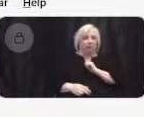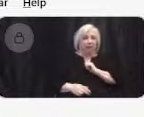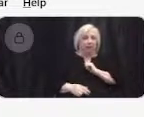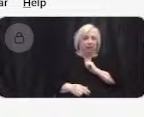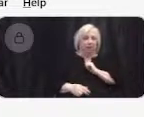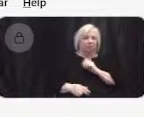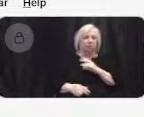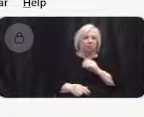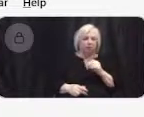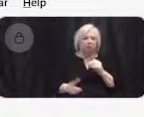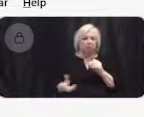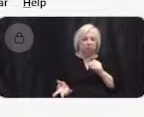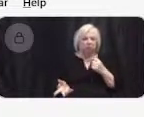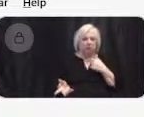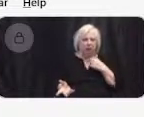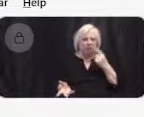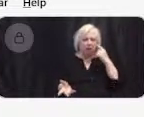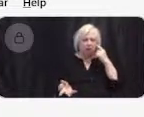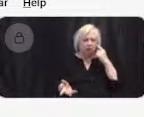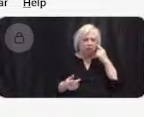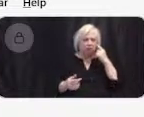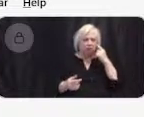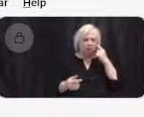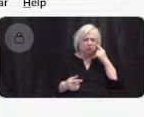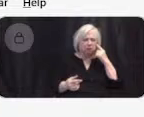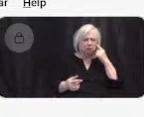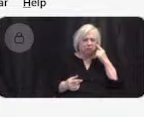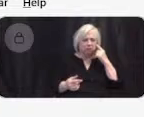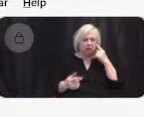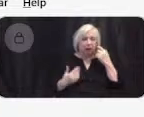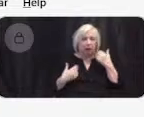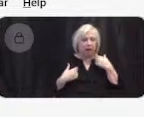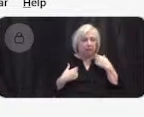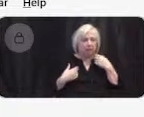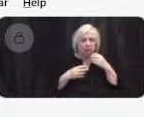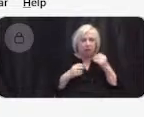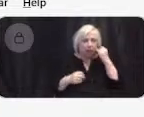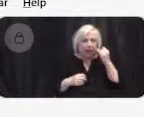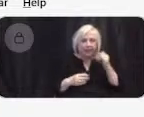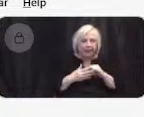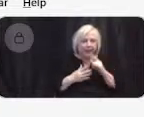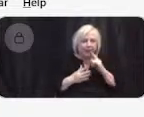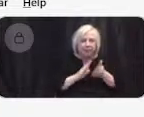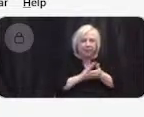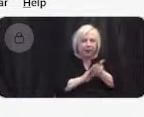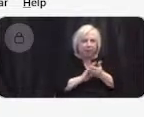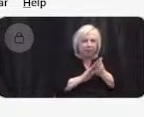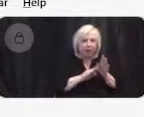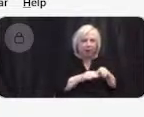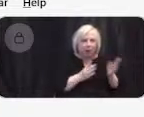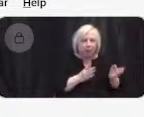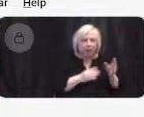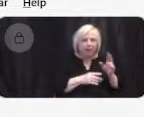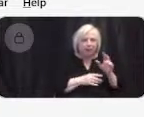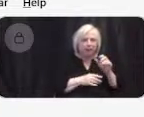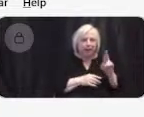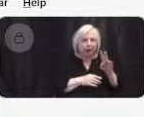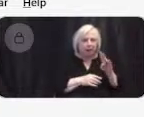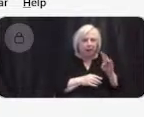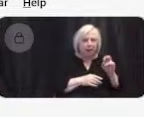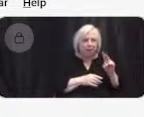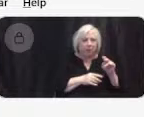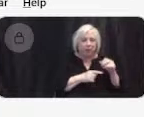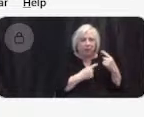think I had no idea that it's been operating in the last 9 months. But I